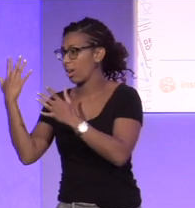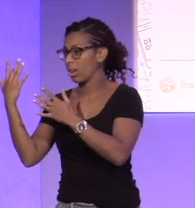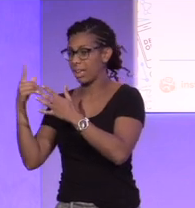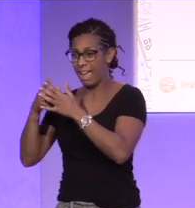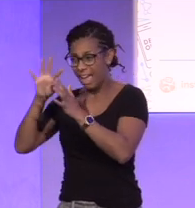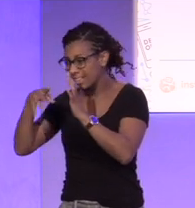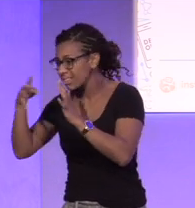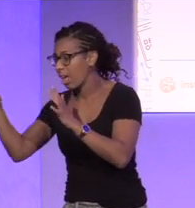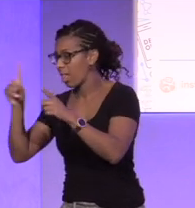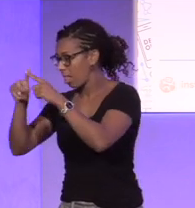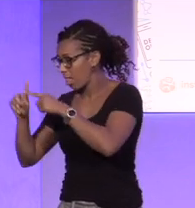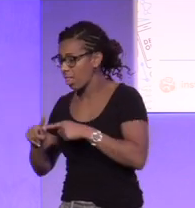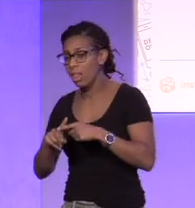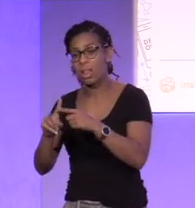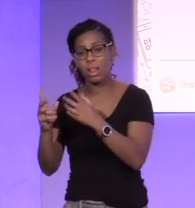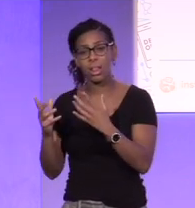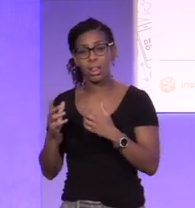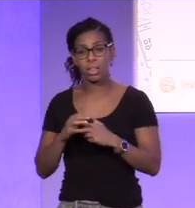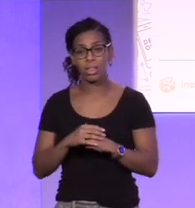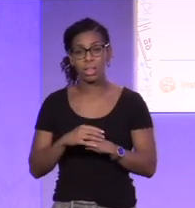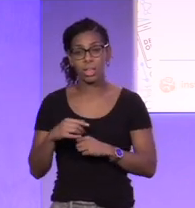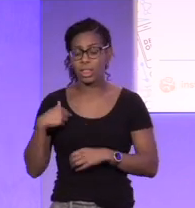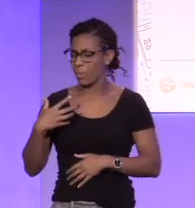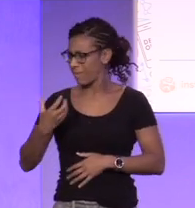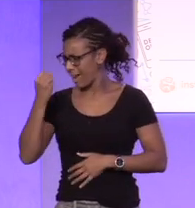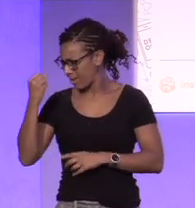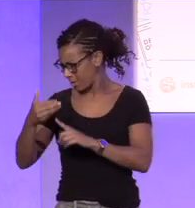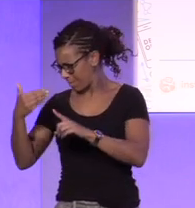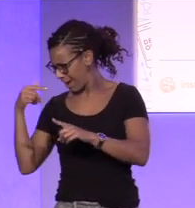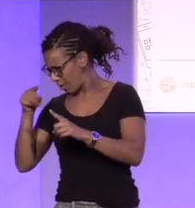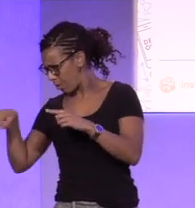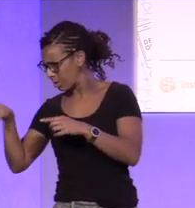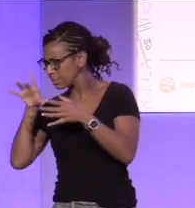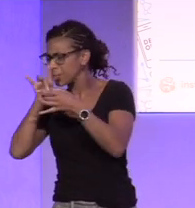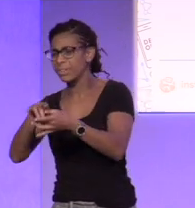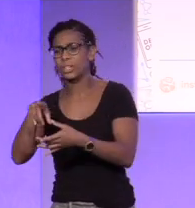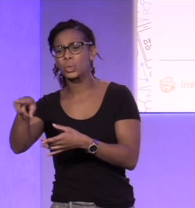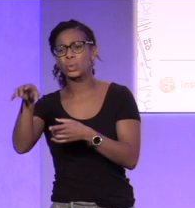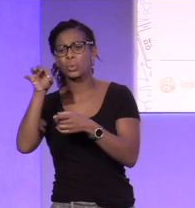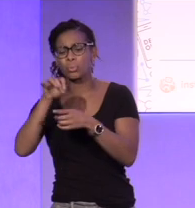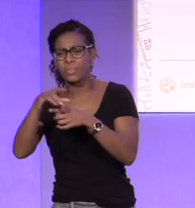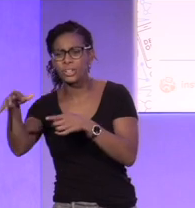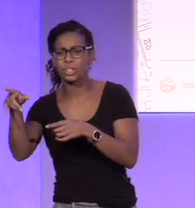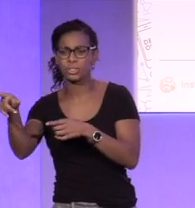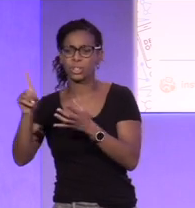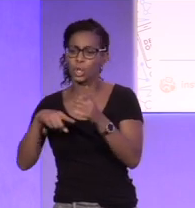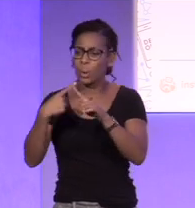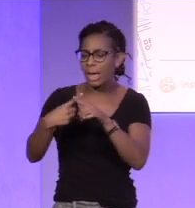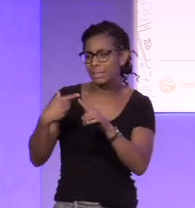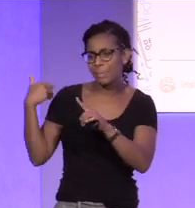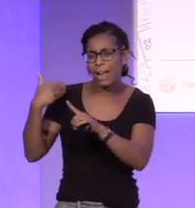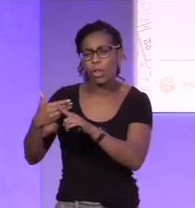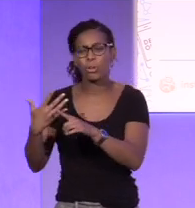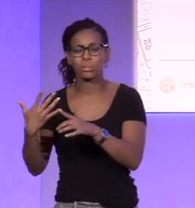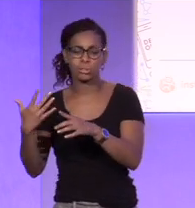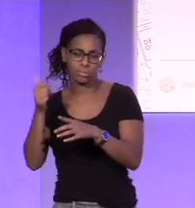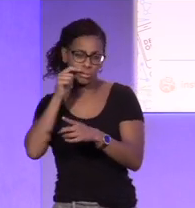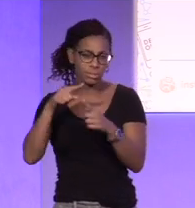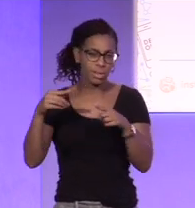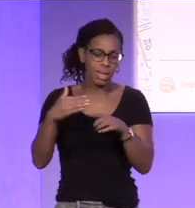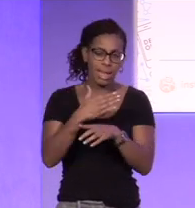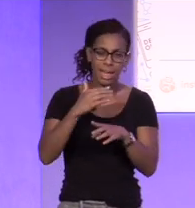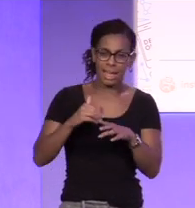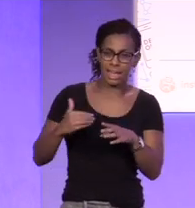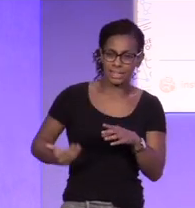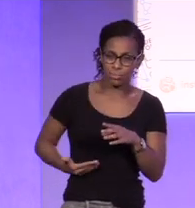found backlogs specific to professions, UX backlogs, security backlogs, and everybody's favorites, the enterprise wiki, where everything goes to